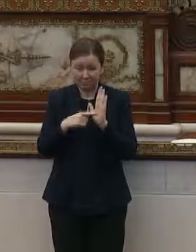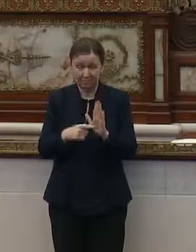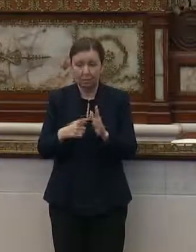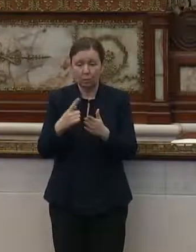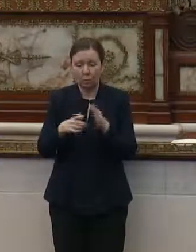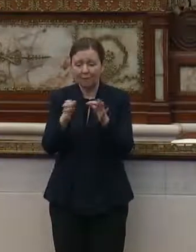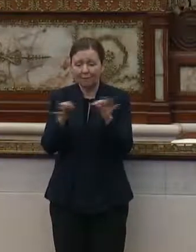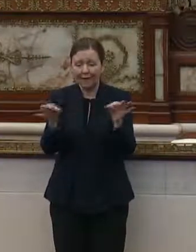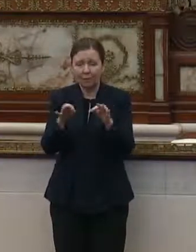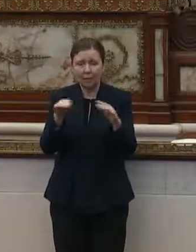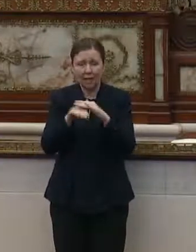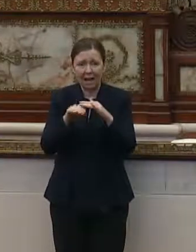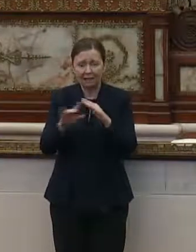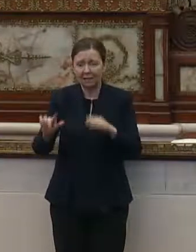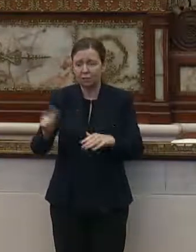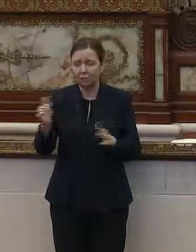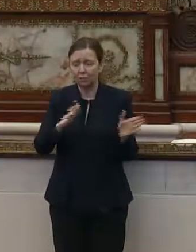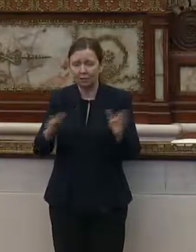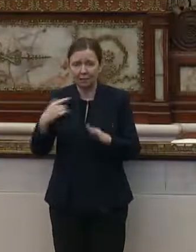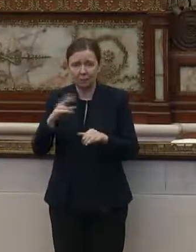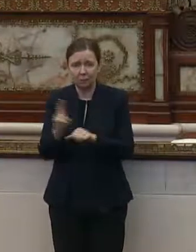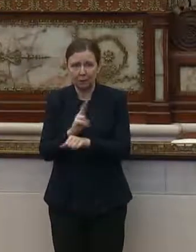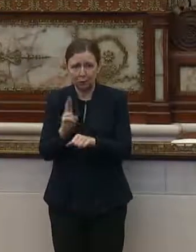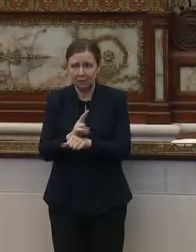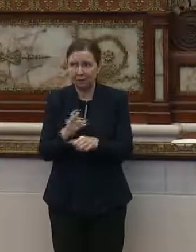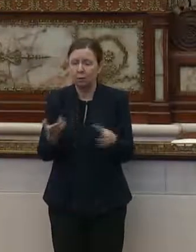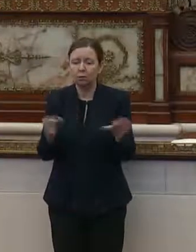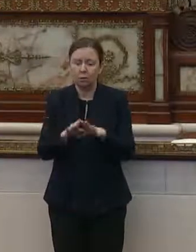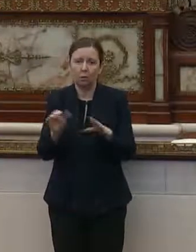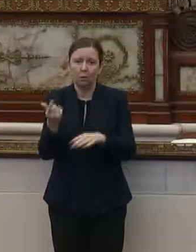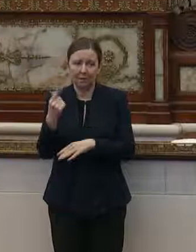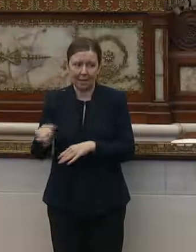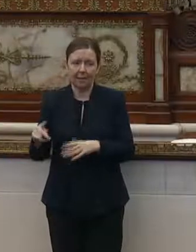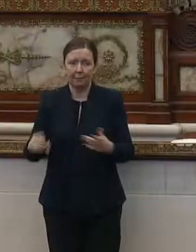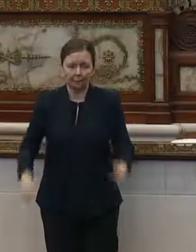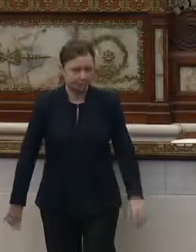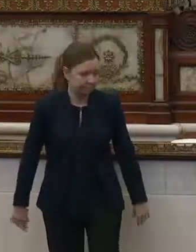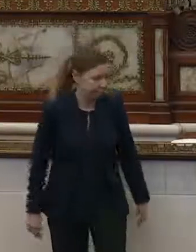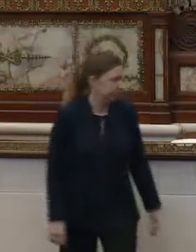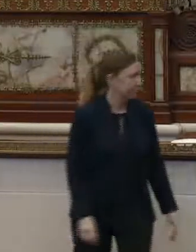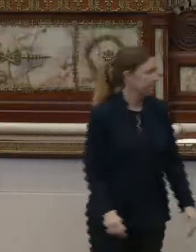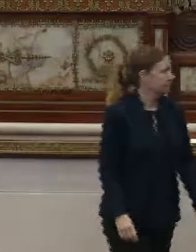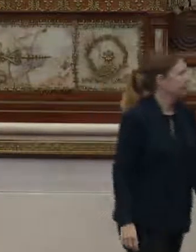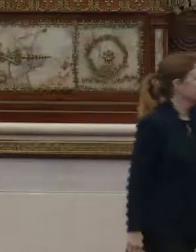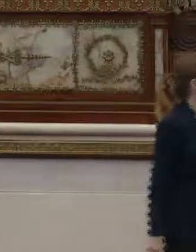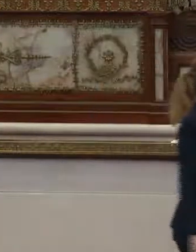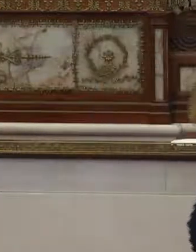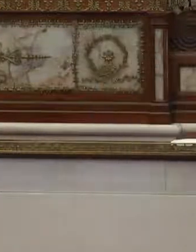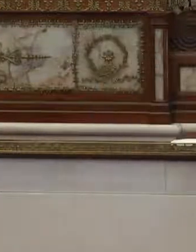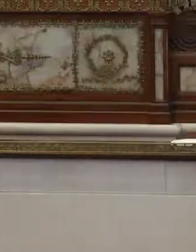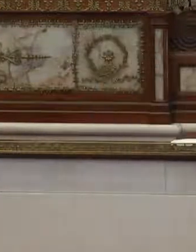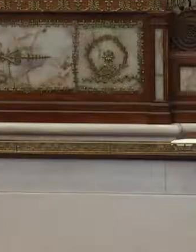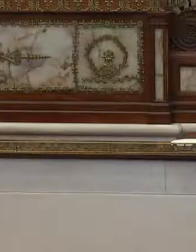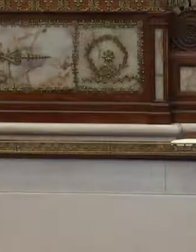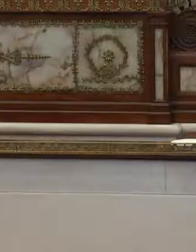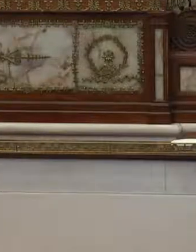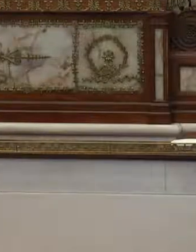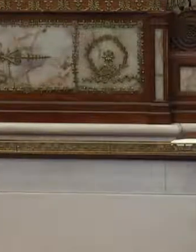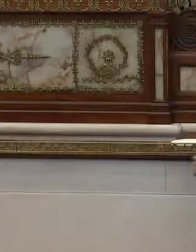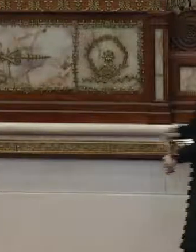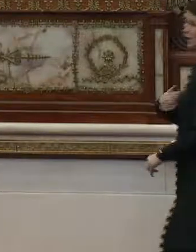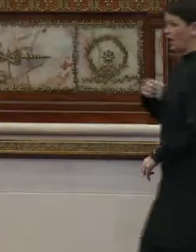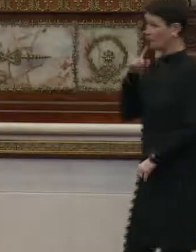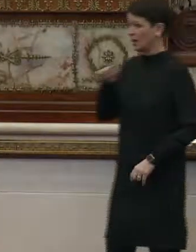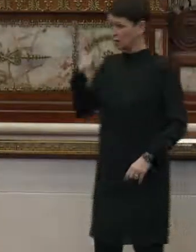language access alternative plans are we using to close that gap? Yeah, thanks, I'll take that for you if you don't